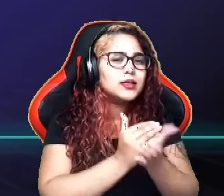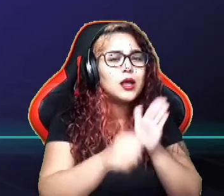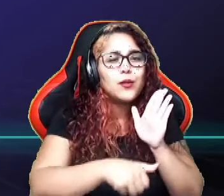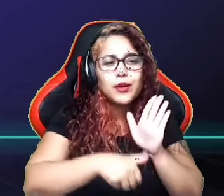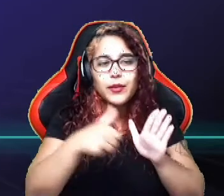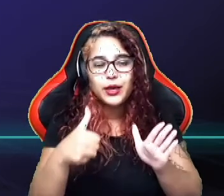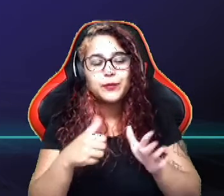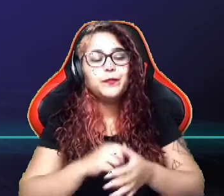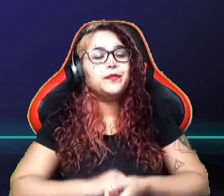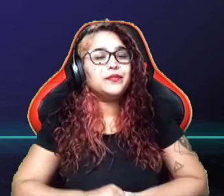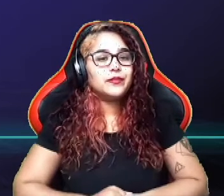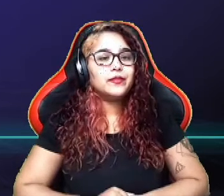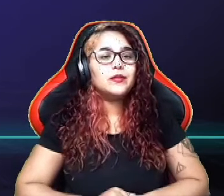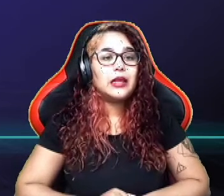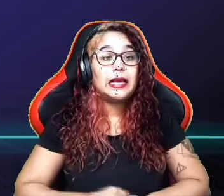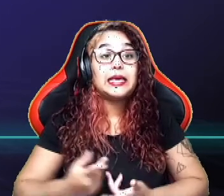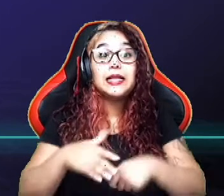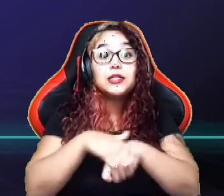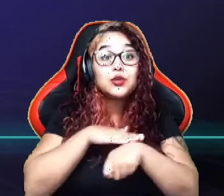developers.